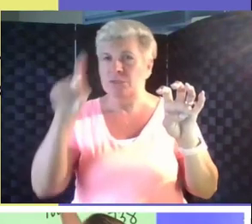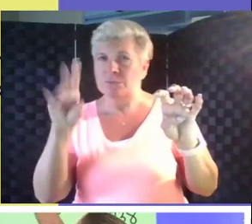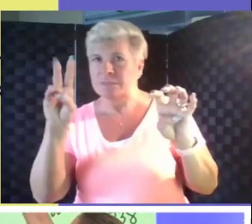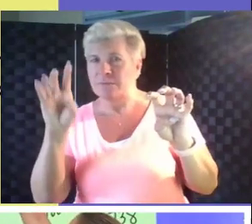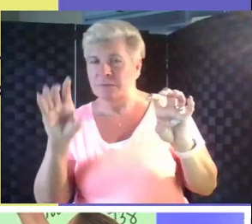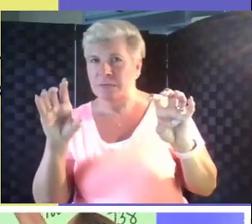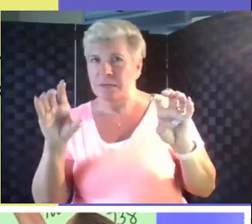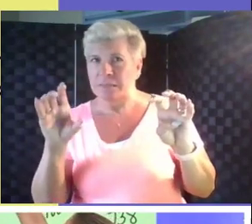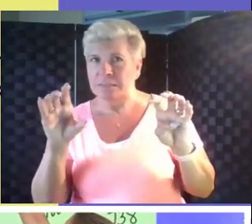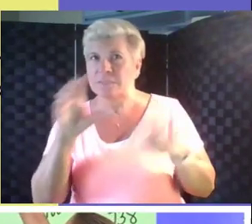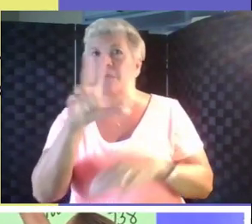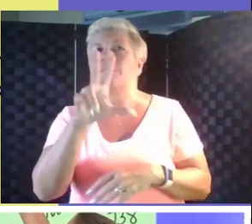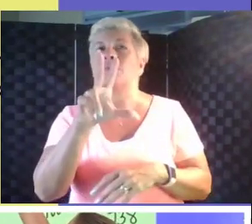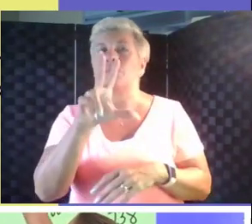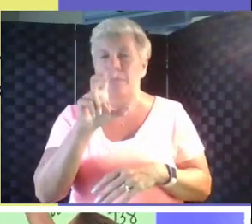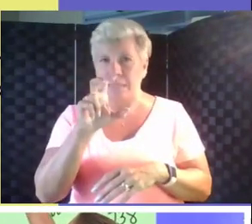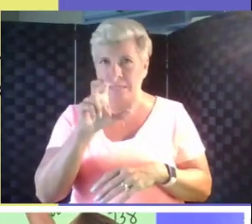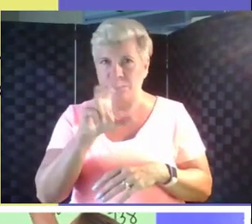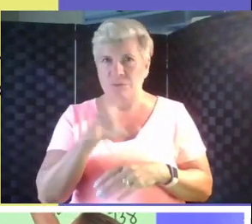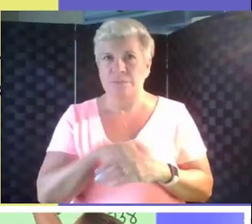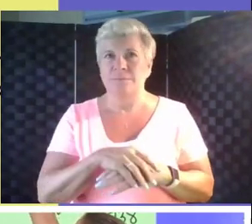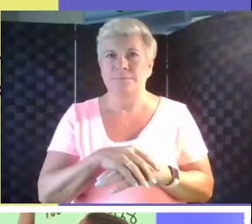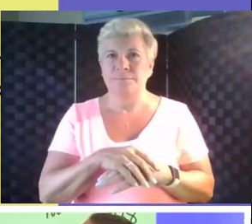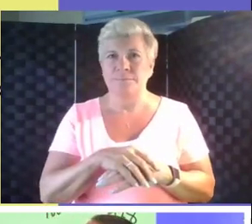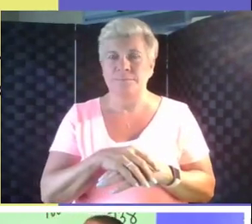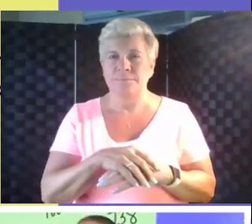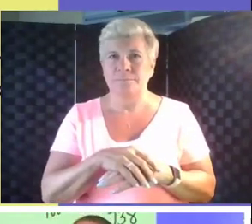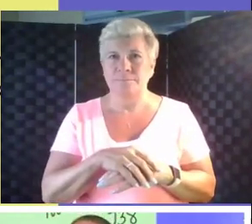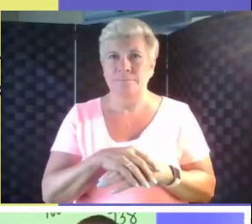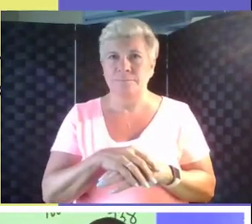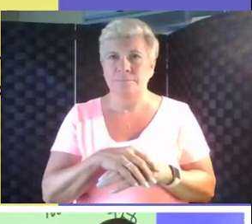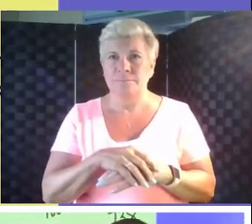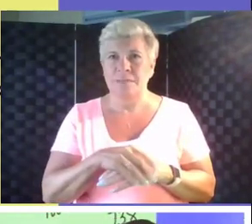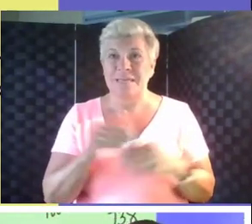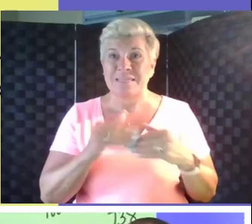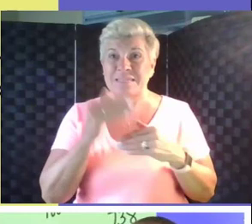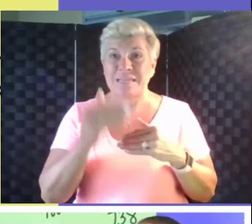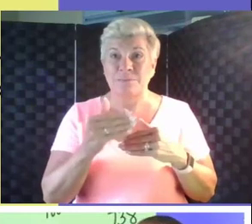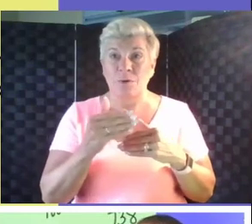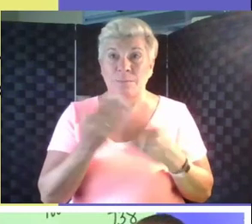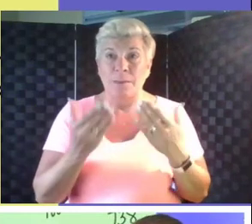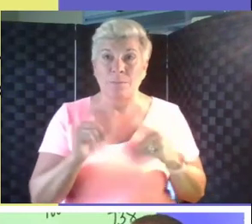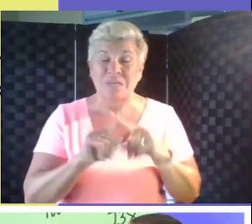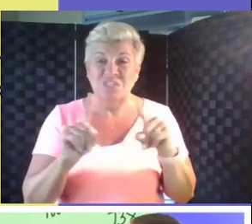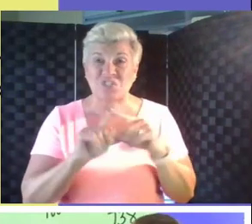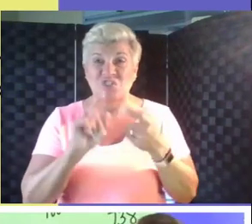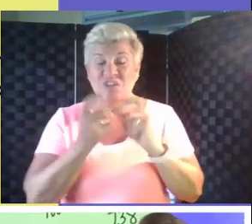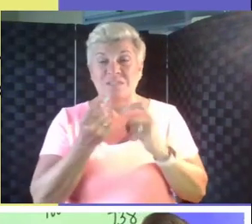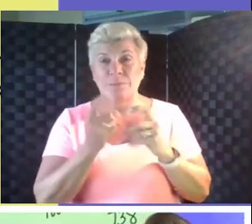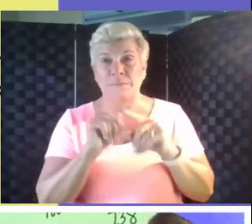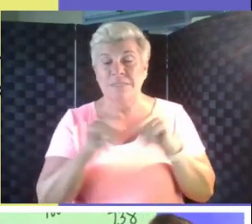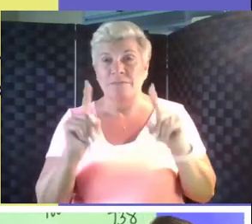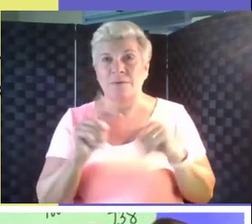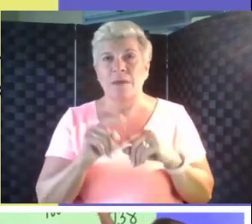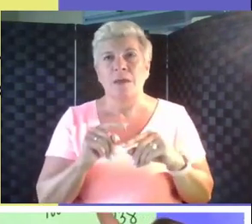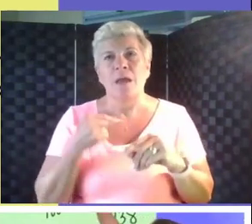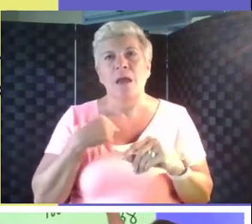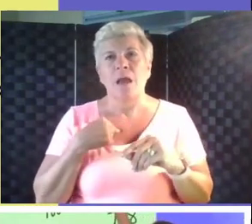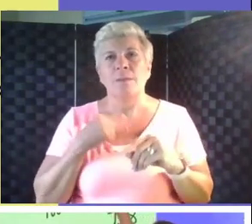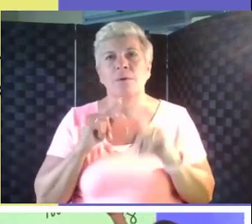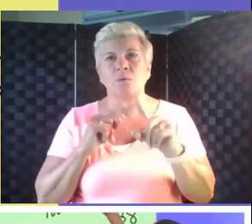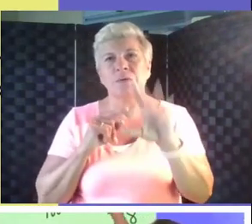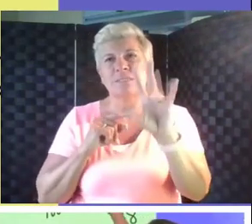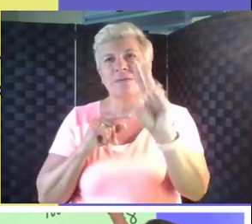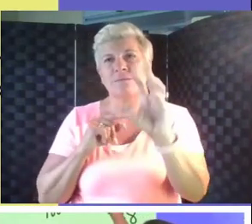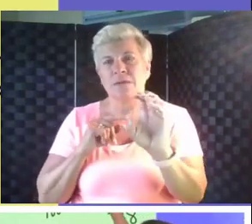jump is going to give me 300. Now this next part might be where we differ just a little bit. So I'm going to go